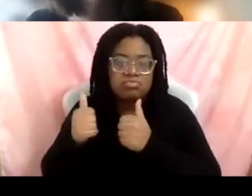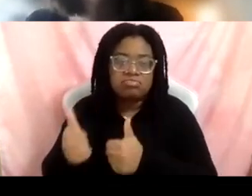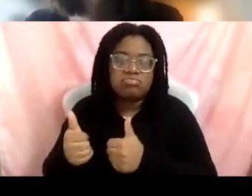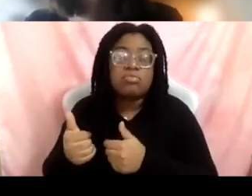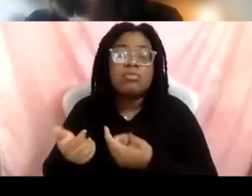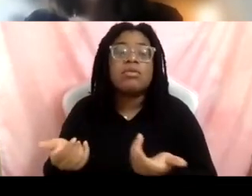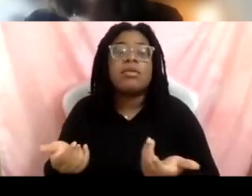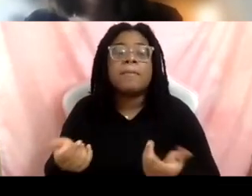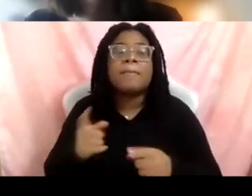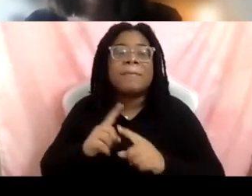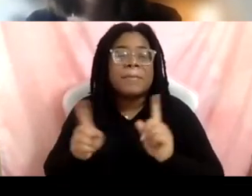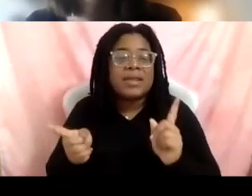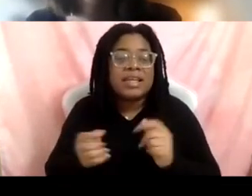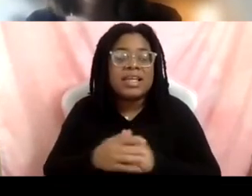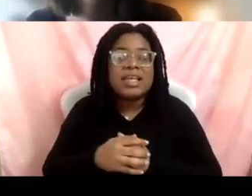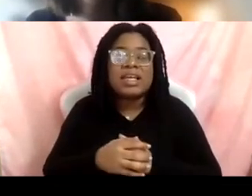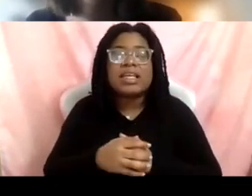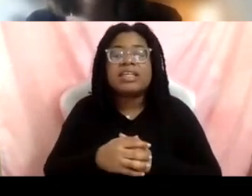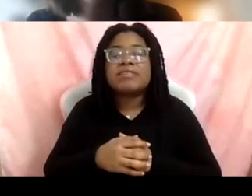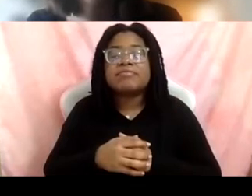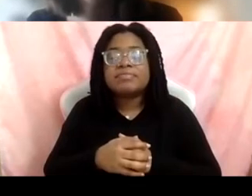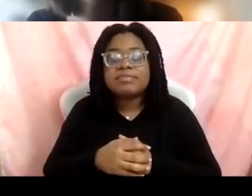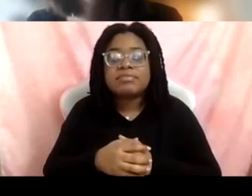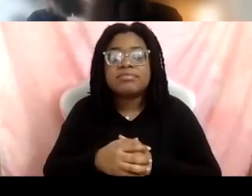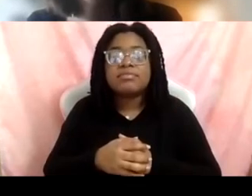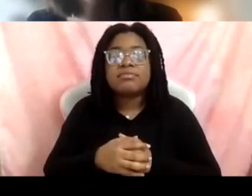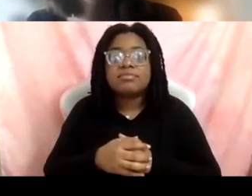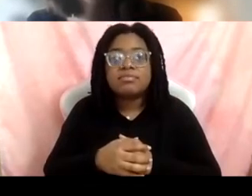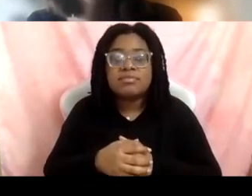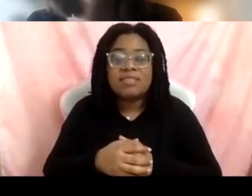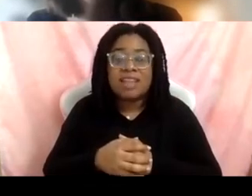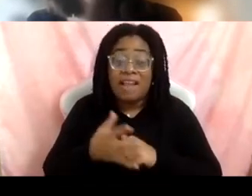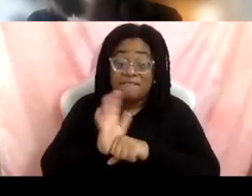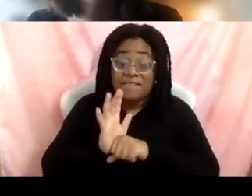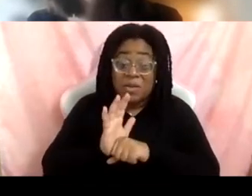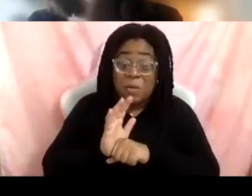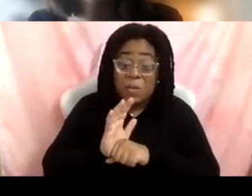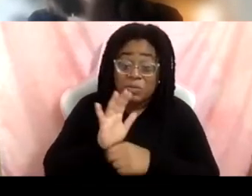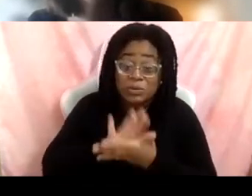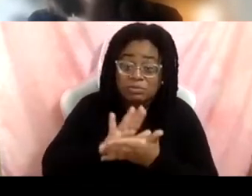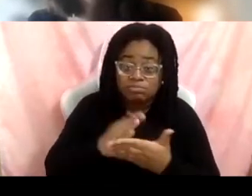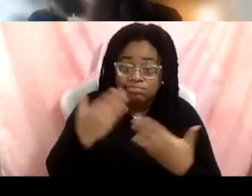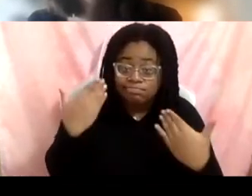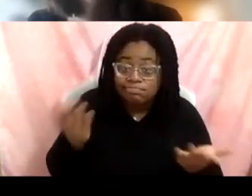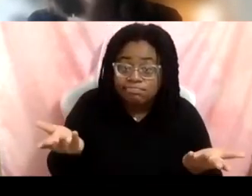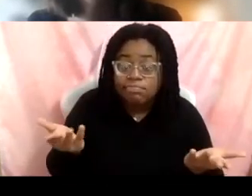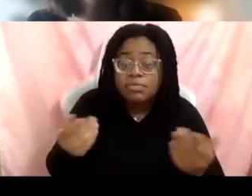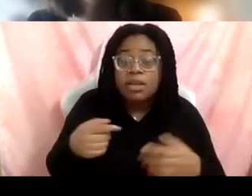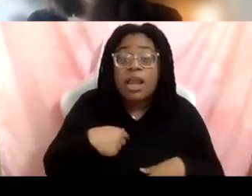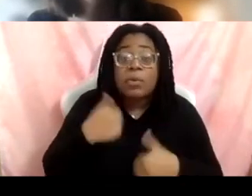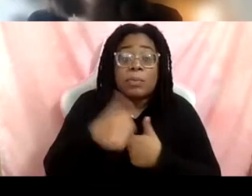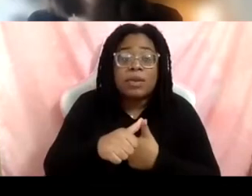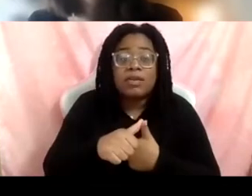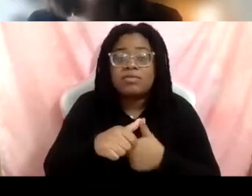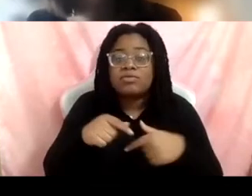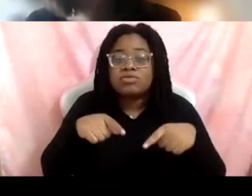that. But in terms of the actual film school, I'm not really sure, because I remember during